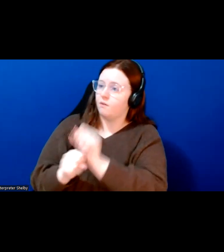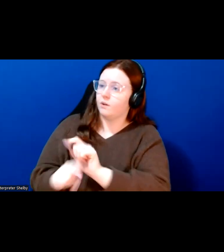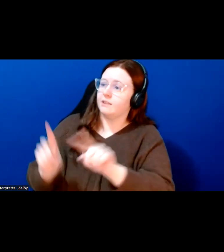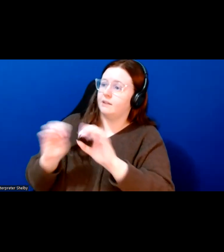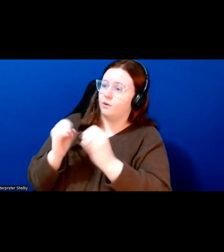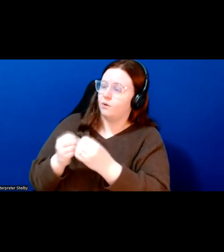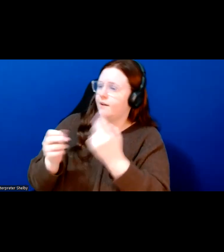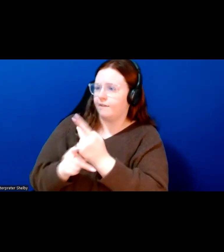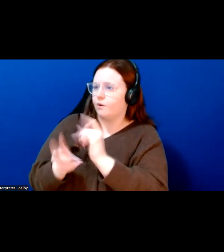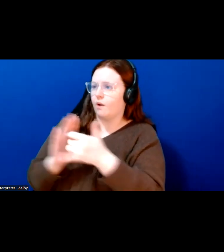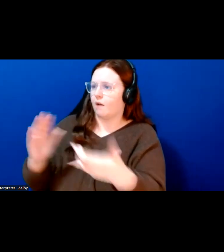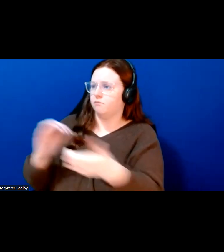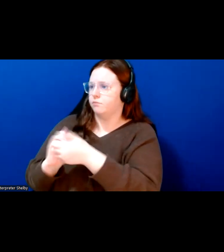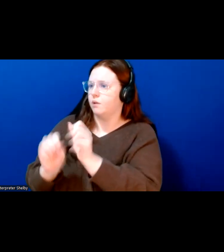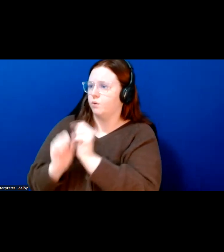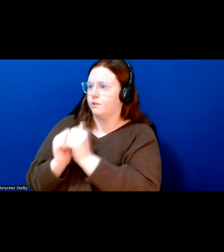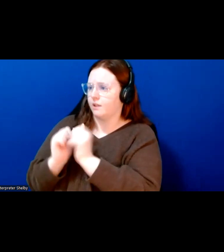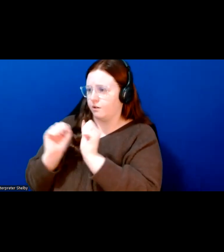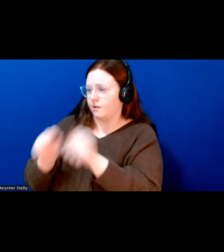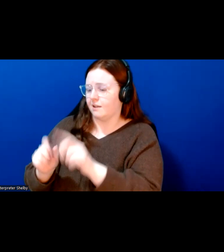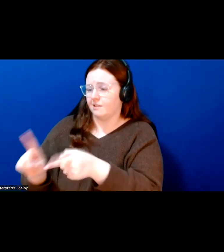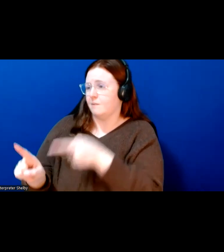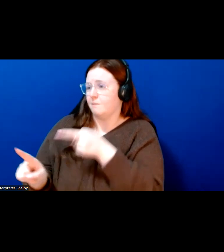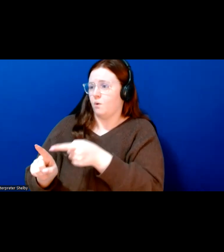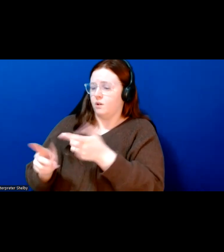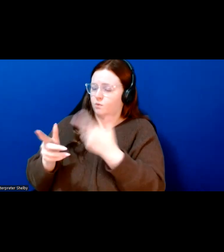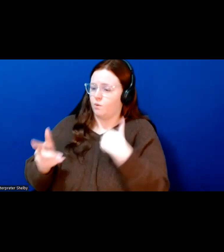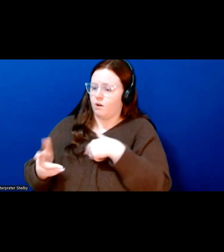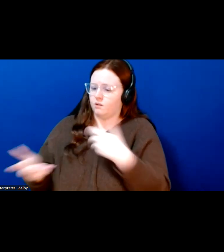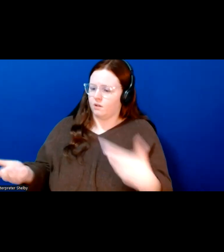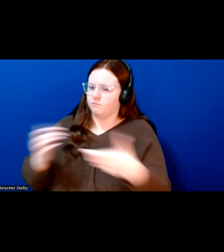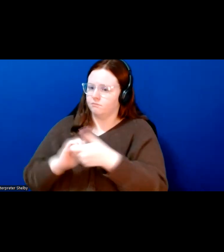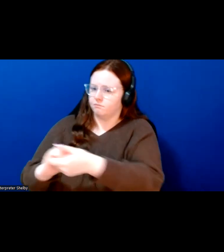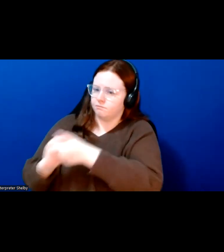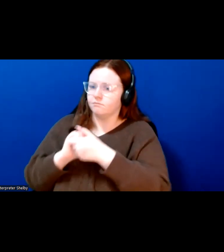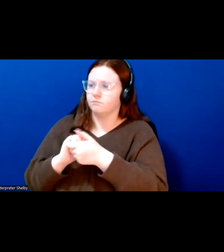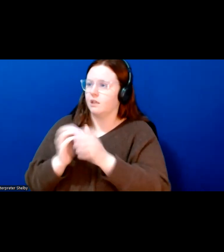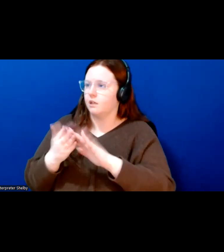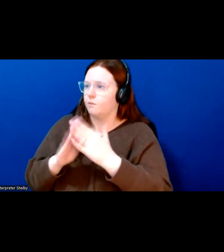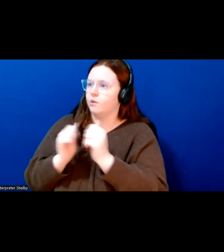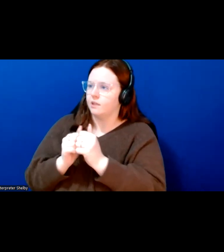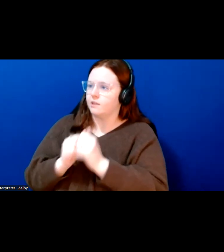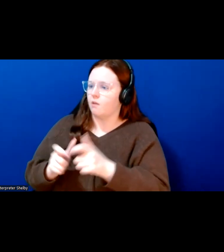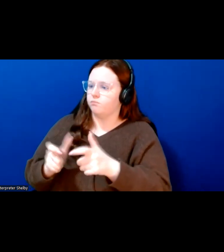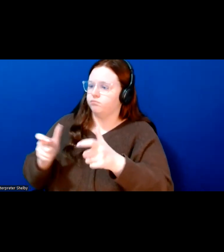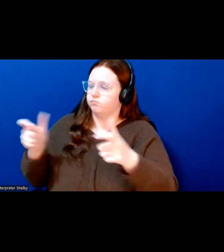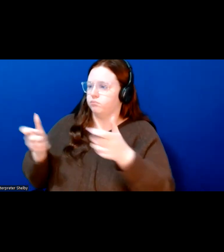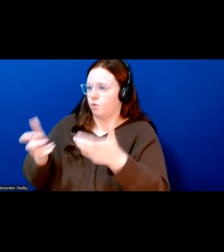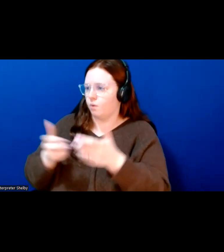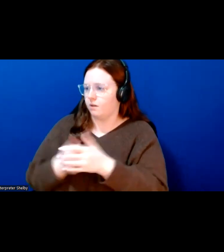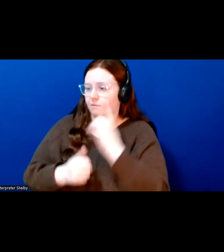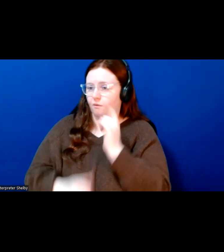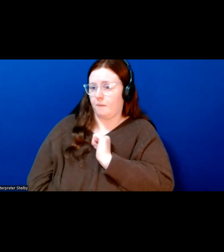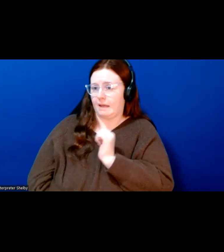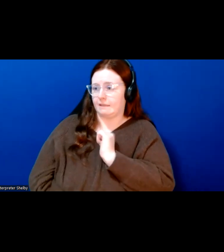can partner and work together. Because in the end, we're really wanting to build this together as a community, for the community. At this point, like even myself and